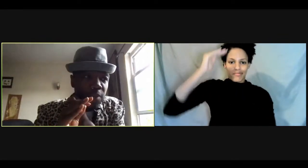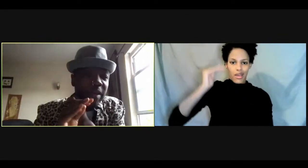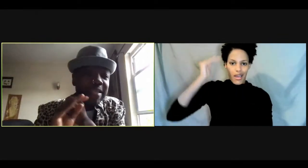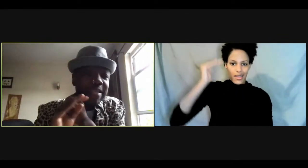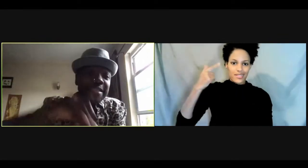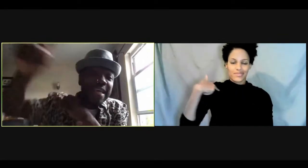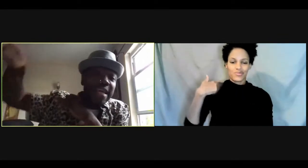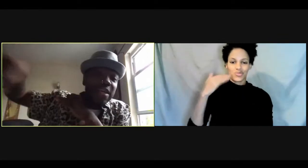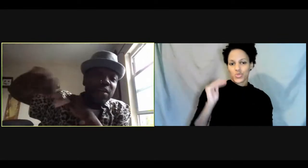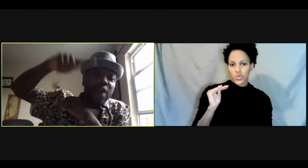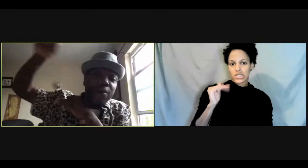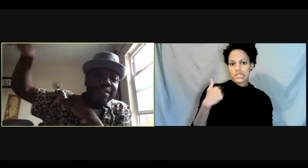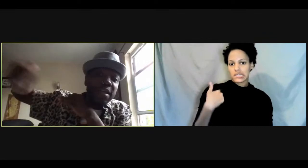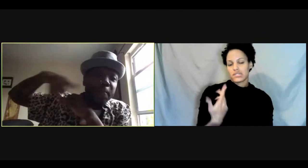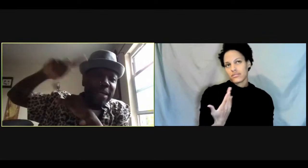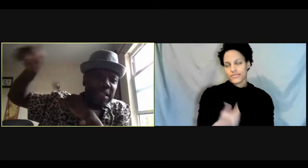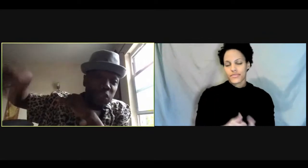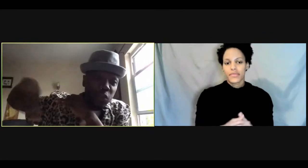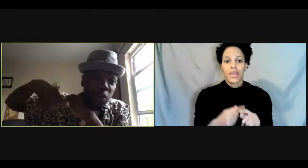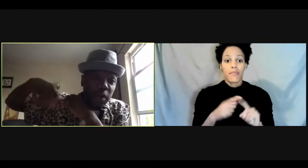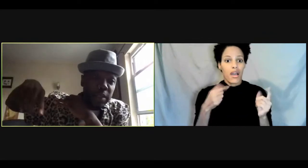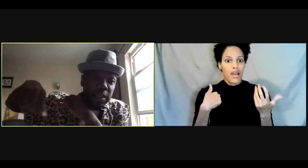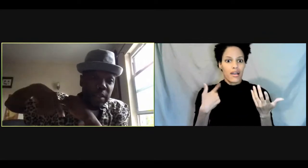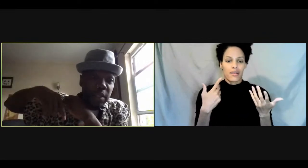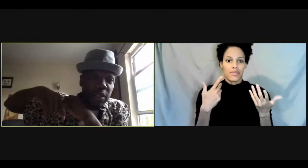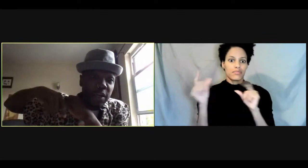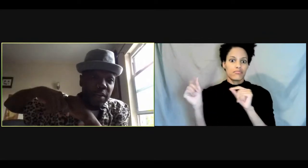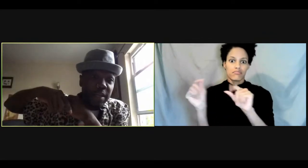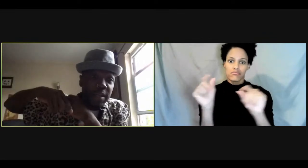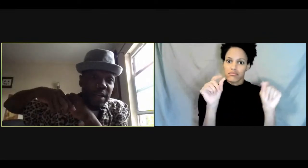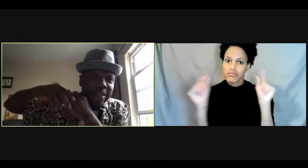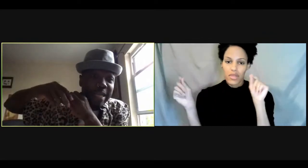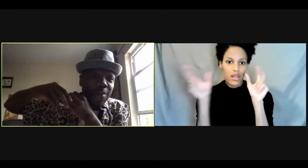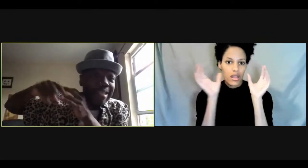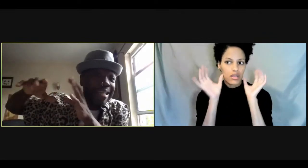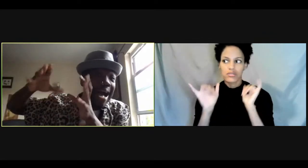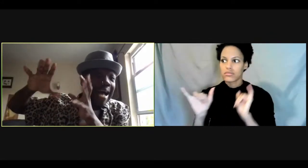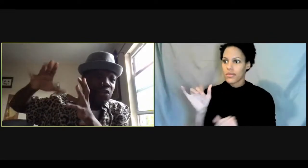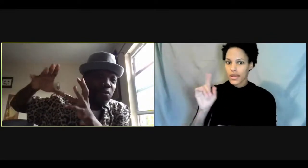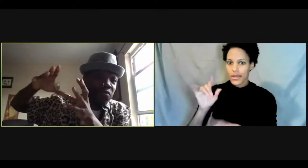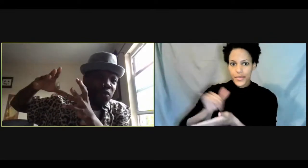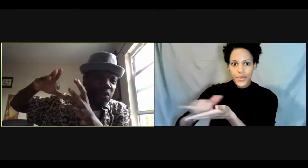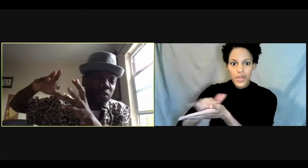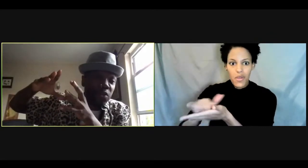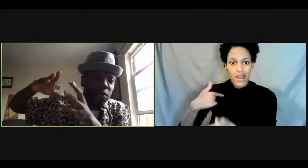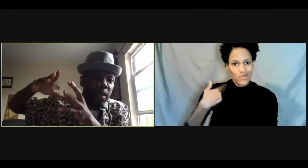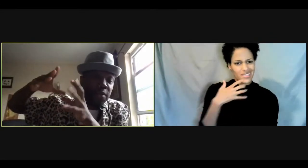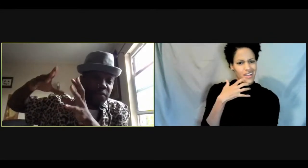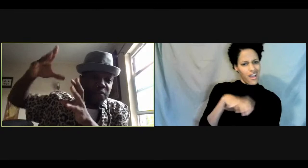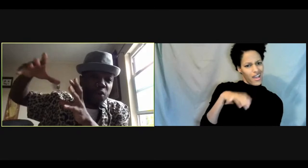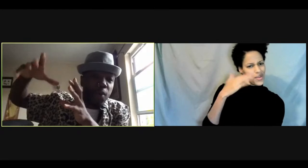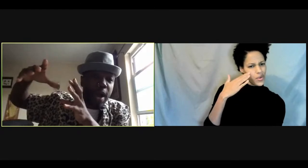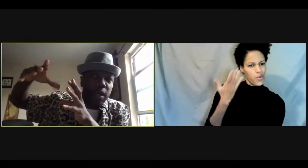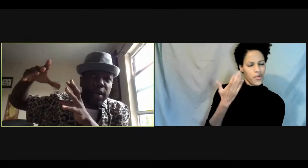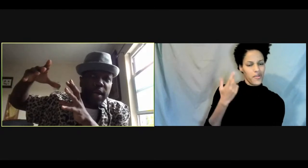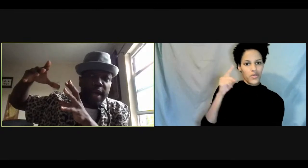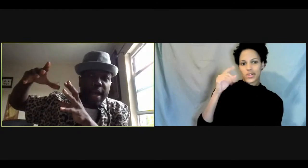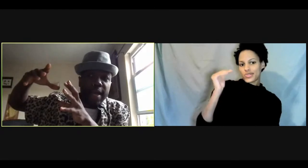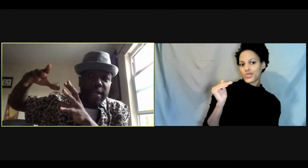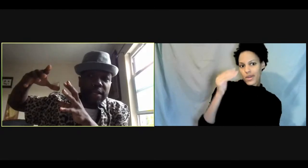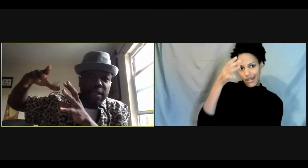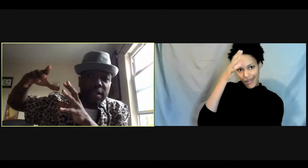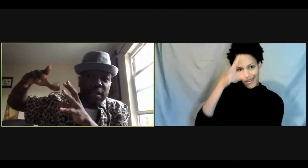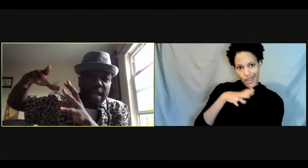But this thing, I was getting a buzz in New York. You know what I mean? I was like the hot dude for a little dude for a while.